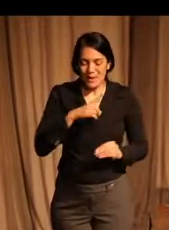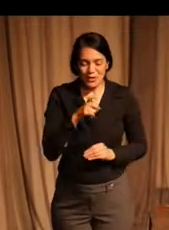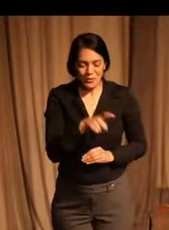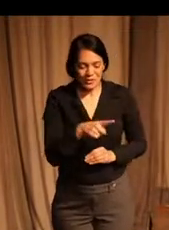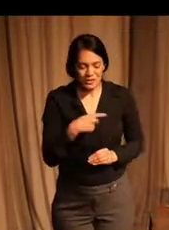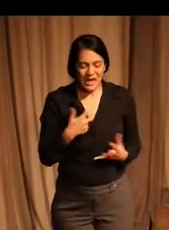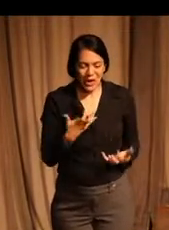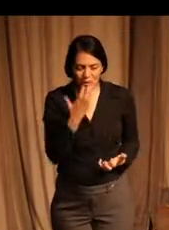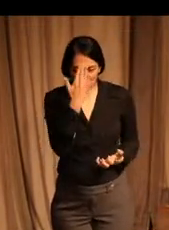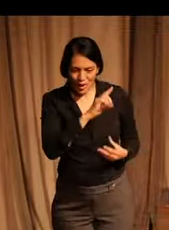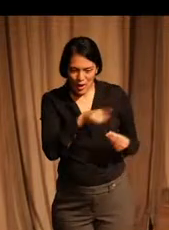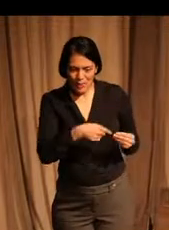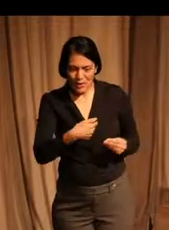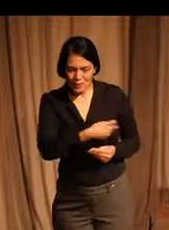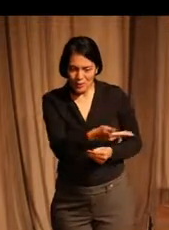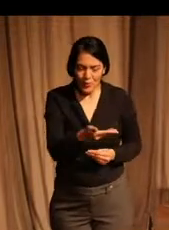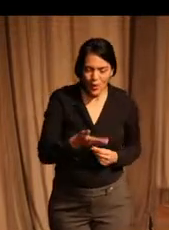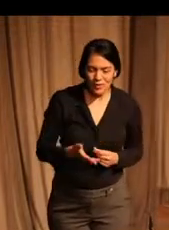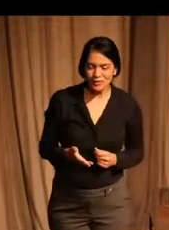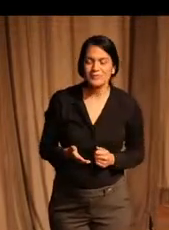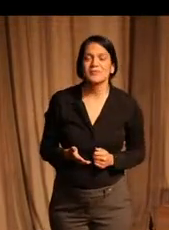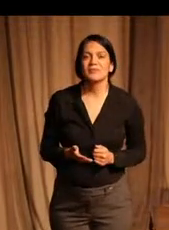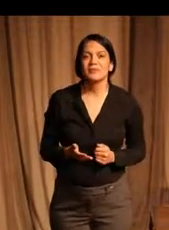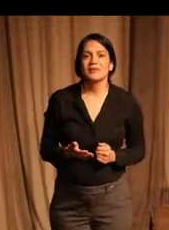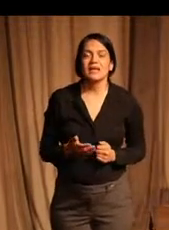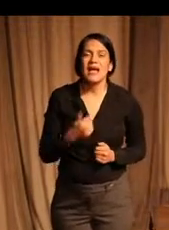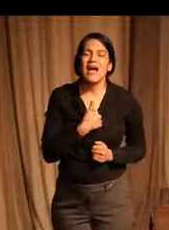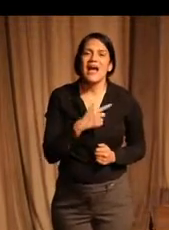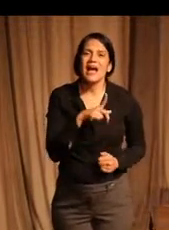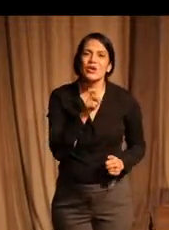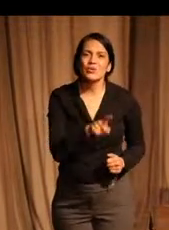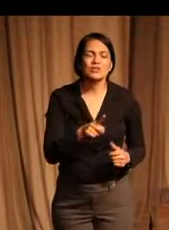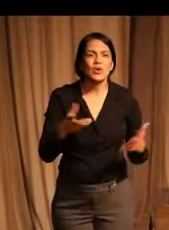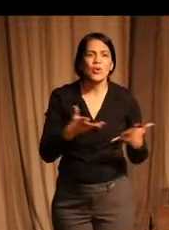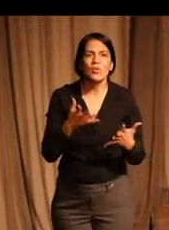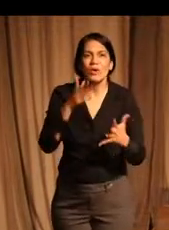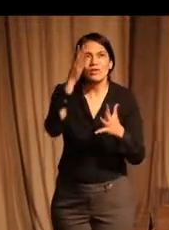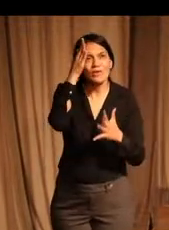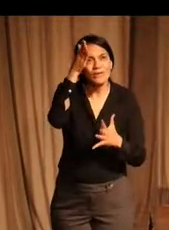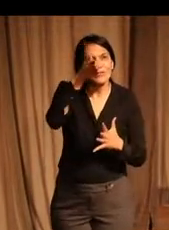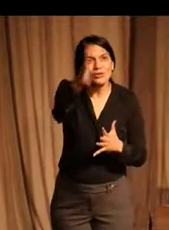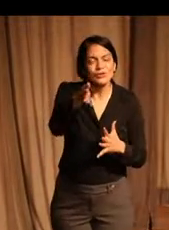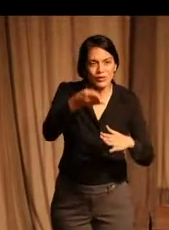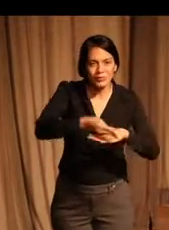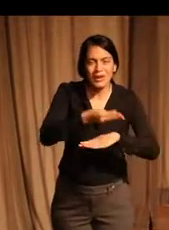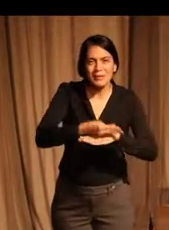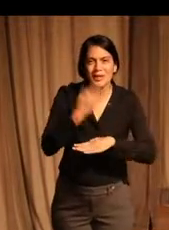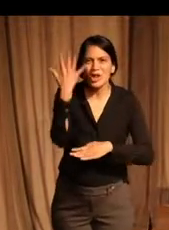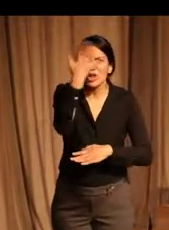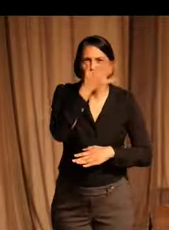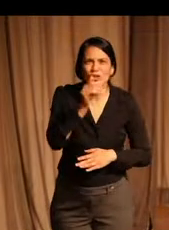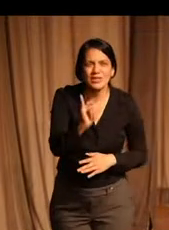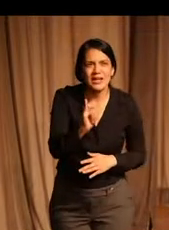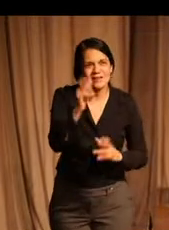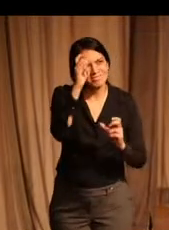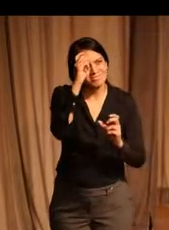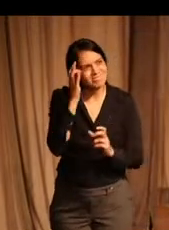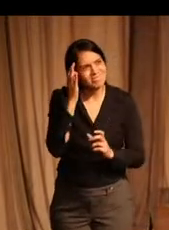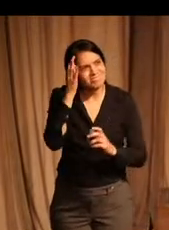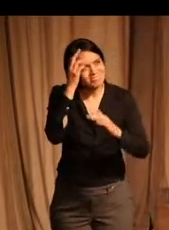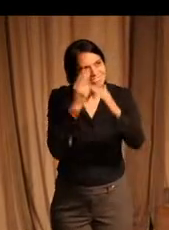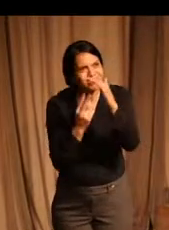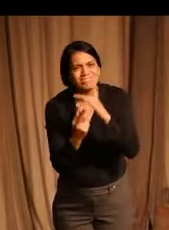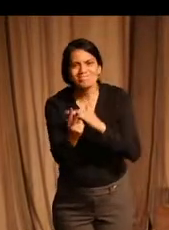all. So when I ask the question, well, what does the future of Miami look like? I'm taking into consideration our